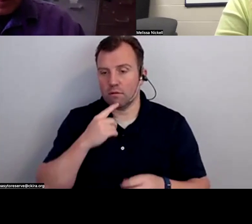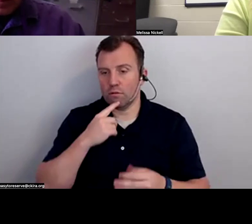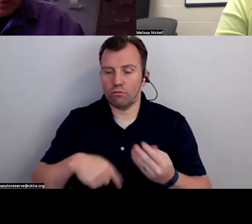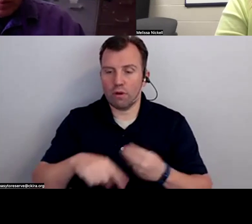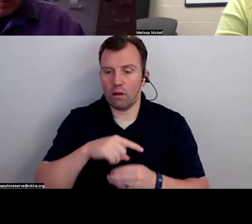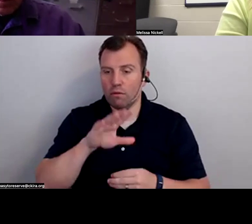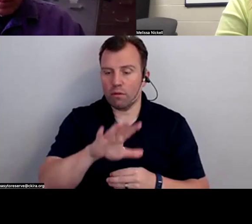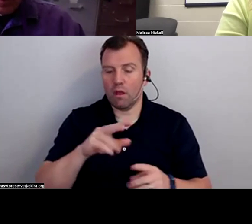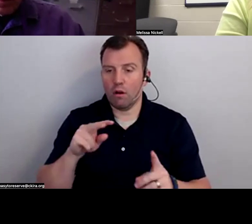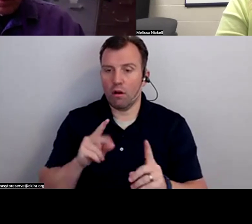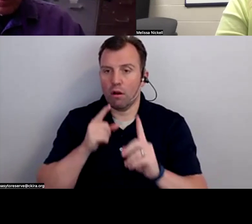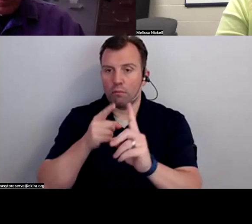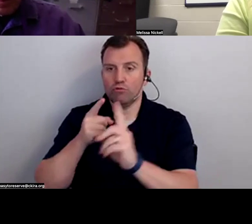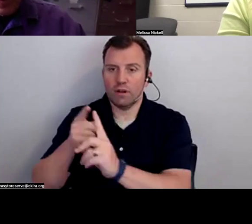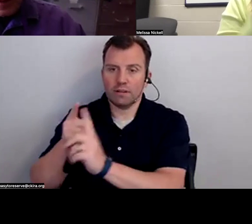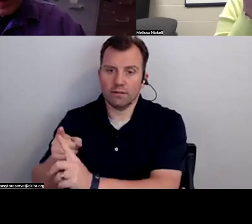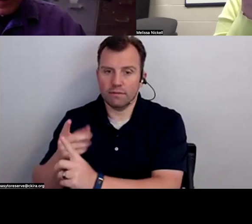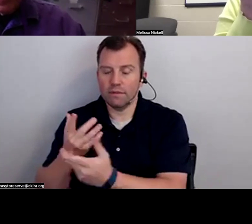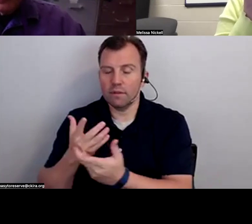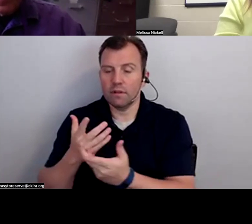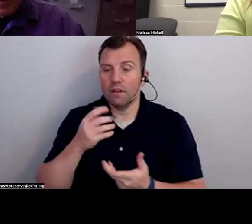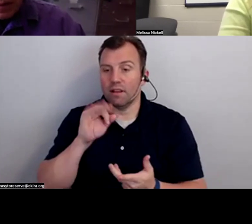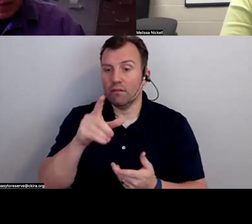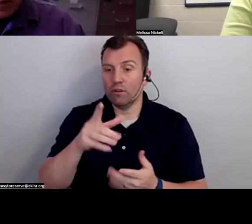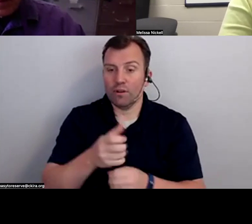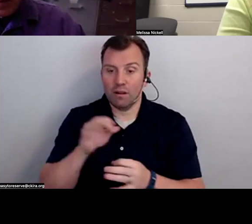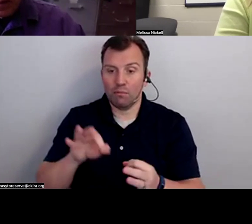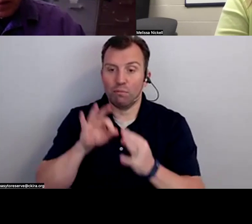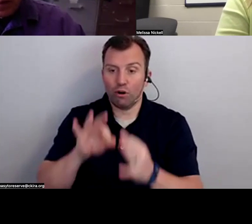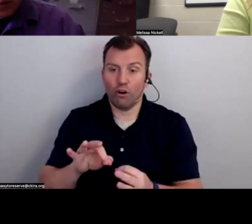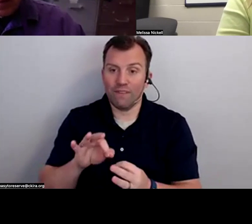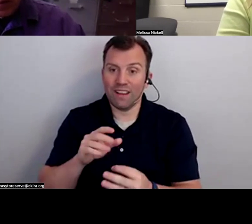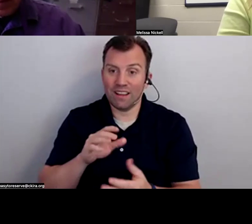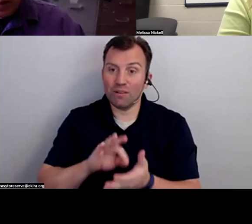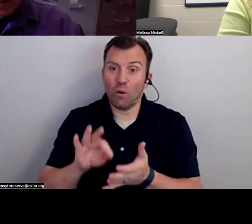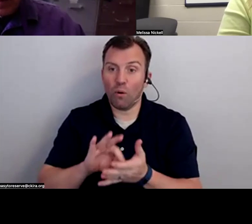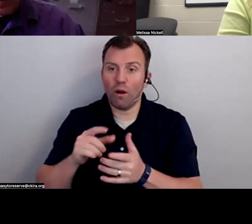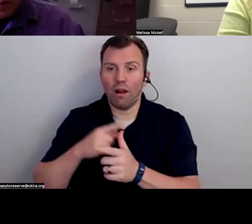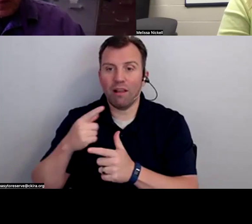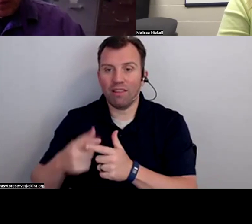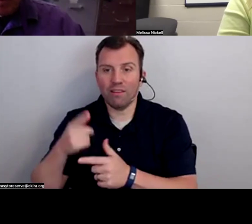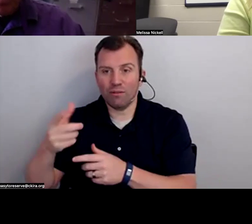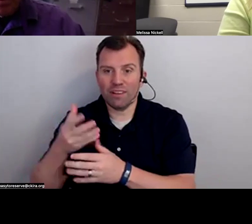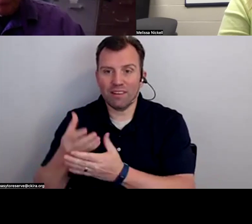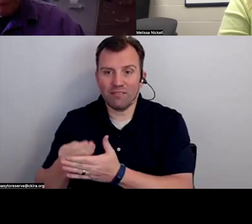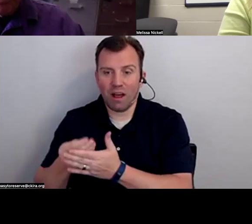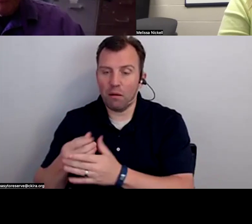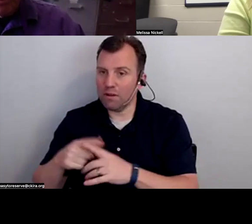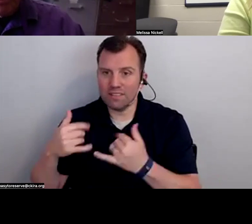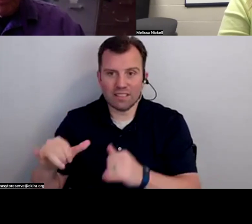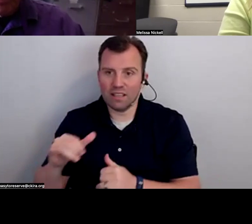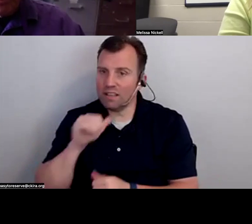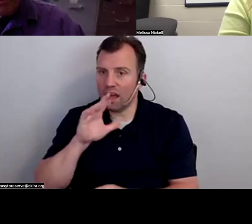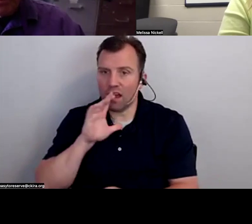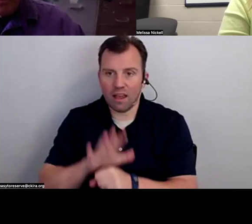programmatic objectives are. So, I mean, if you get a perfect score, you're almost certainly funded, but it's not guaranteed. So it might be that, you know,